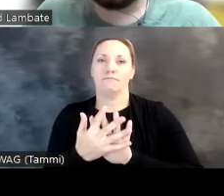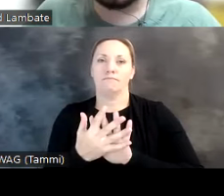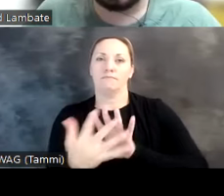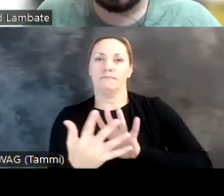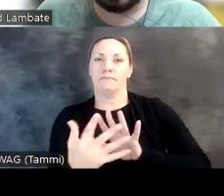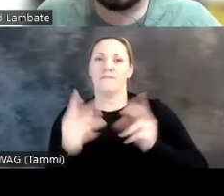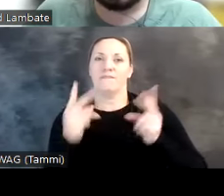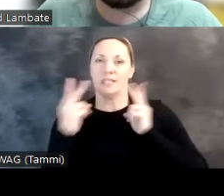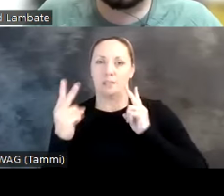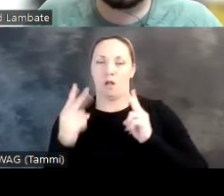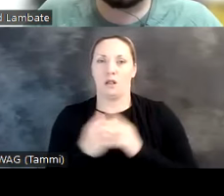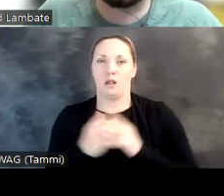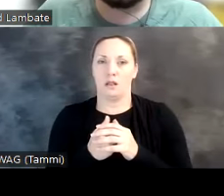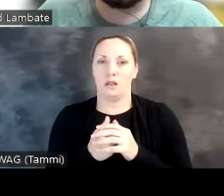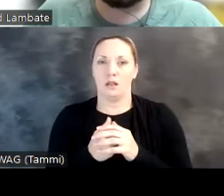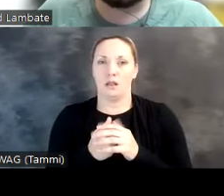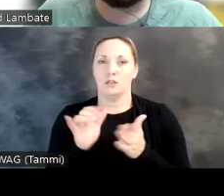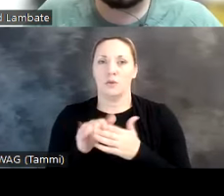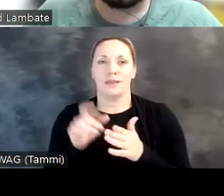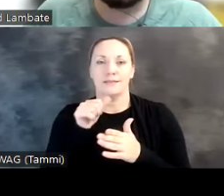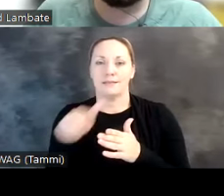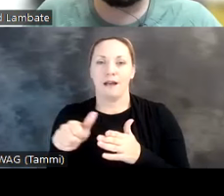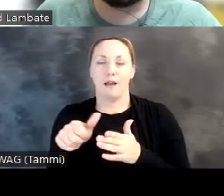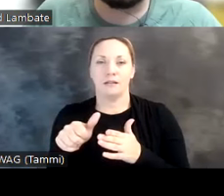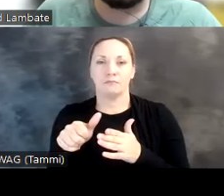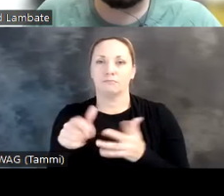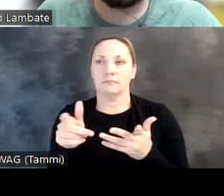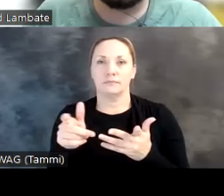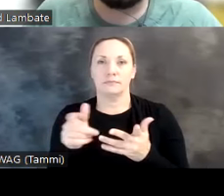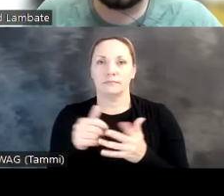more visible, so that it is not getting